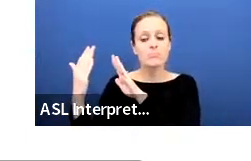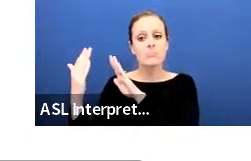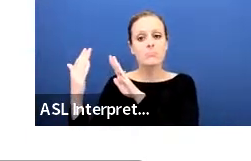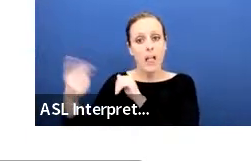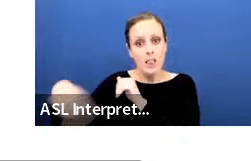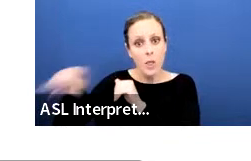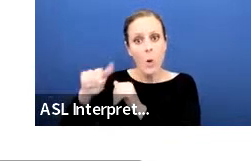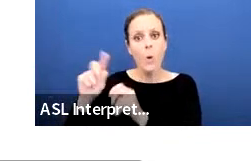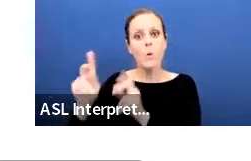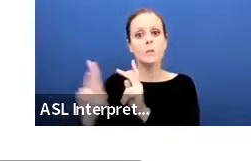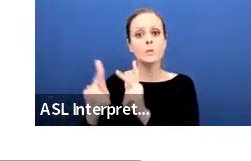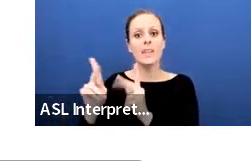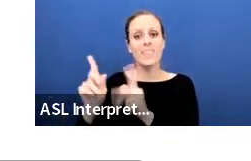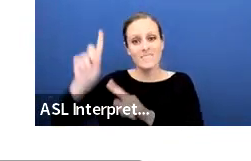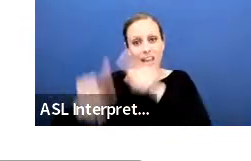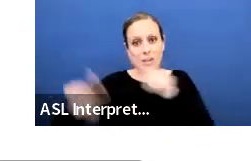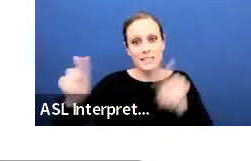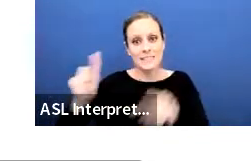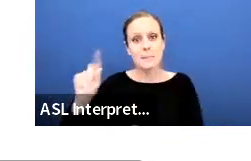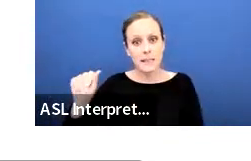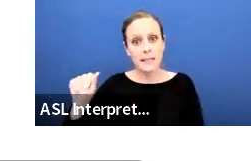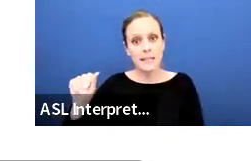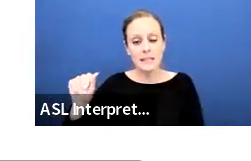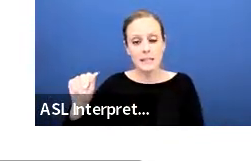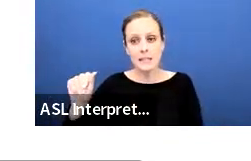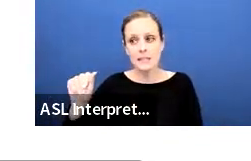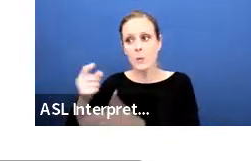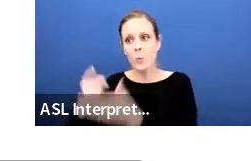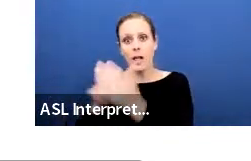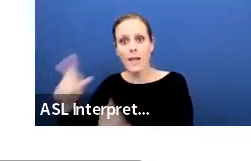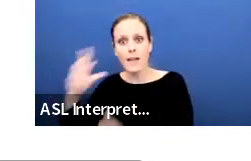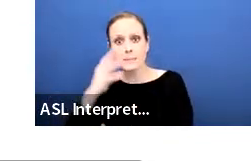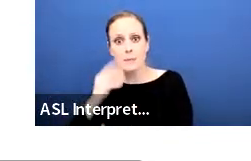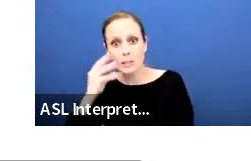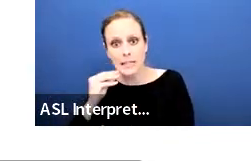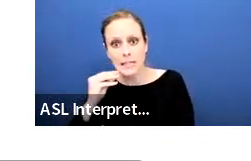those with various disabilities as a result of Shay's